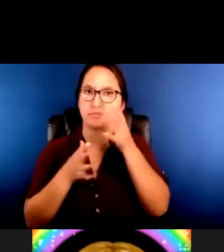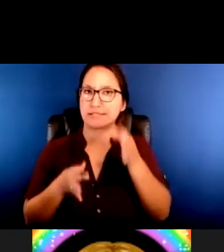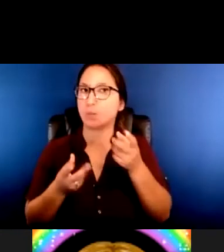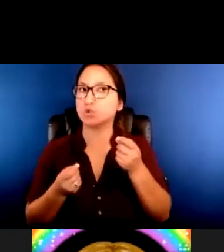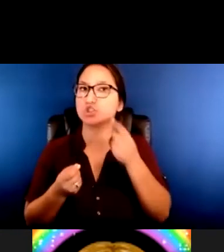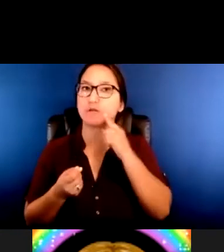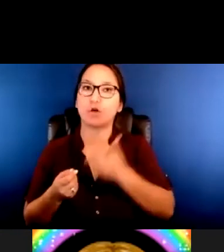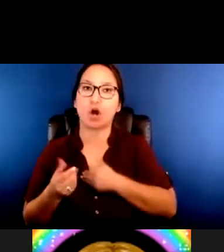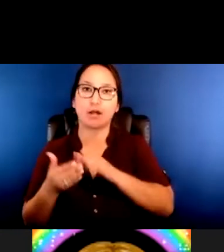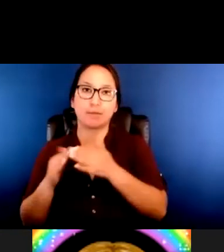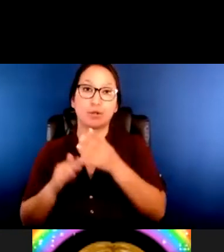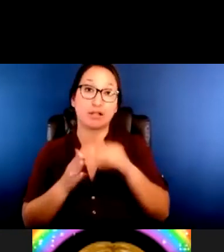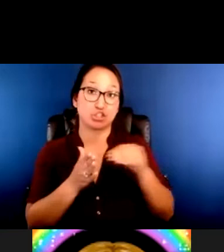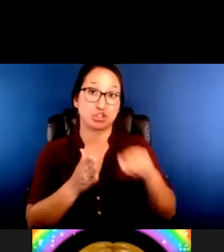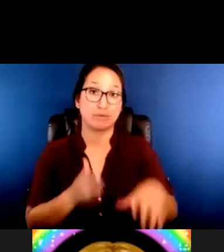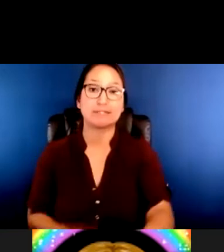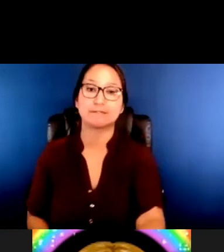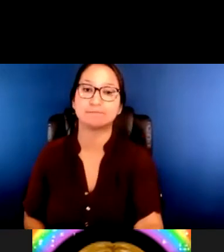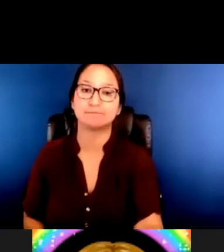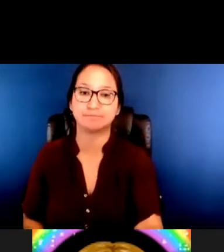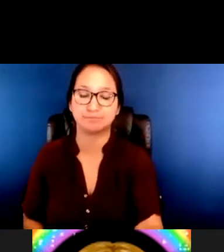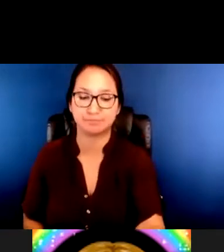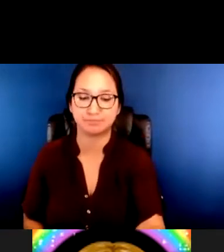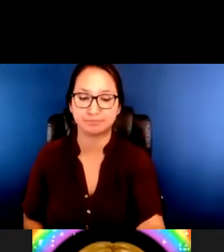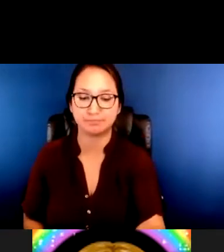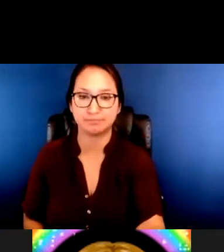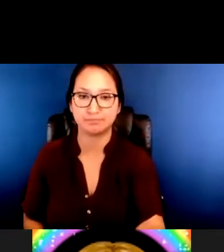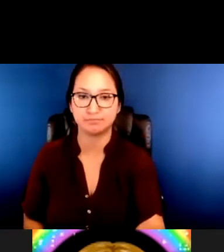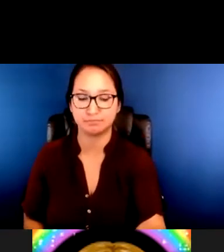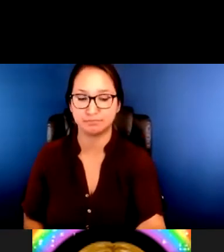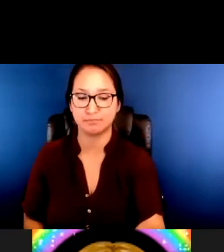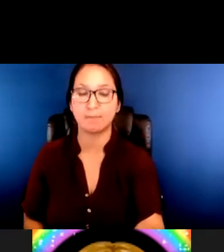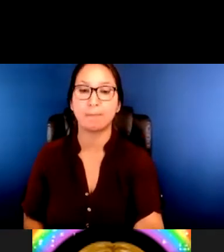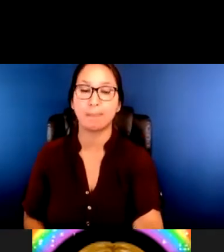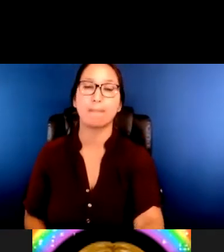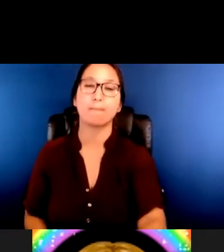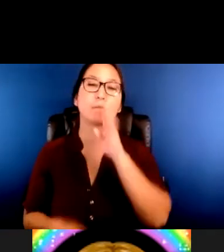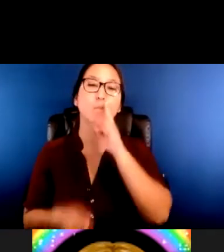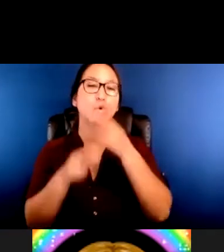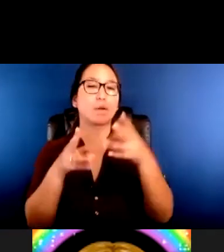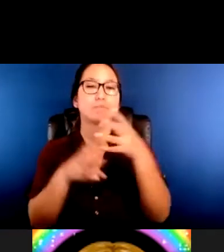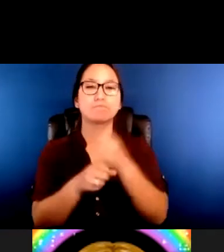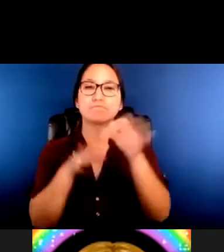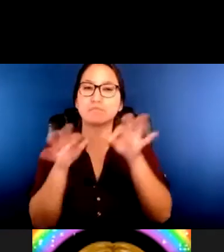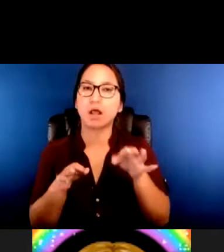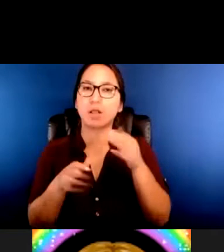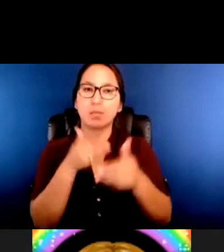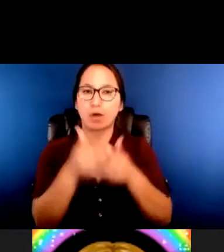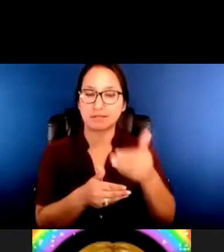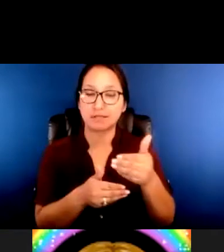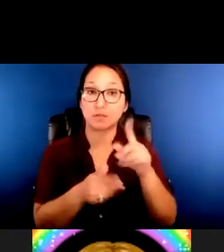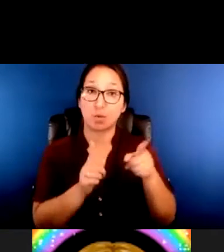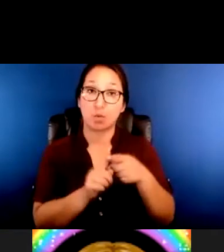that? Sure. I can do a quick kind of flyover of the process as to what ends up happening when we receive a notification